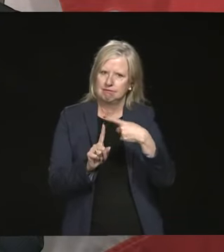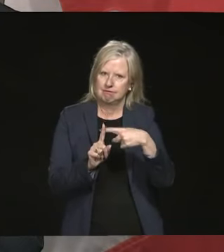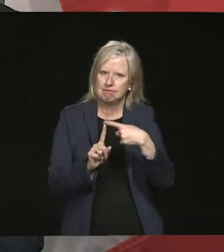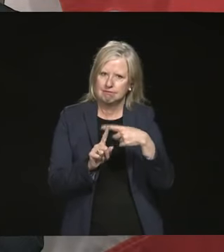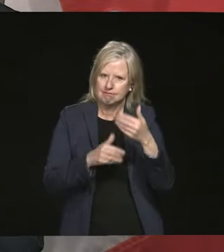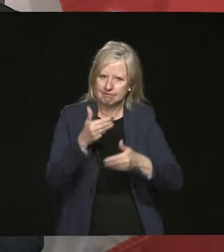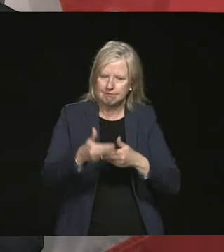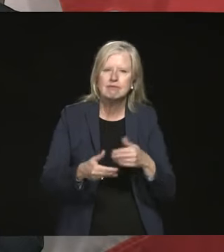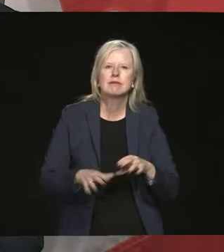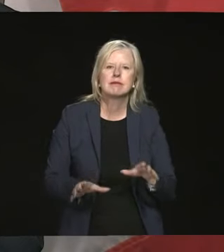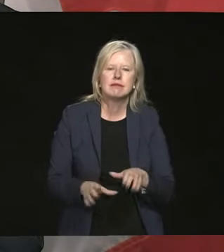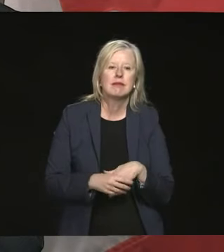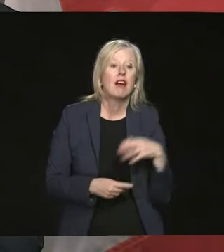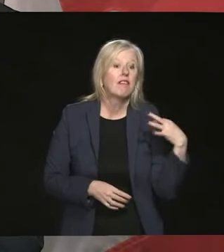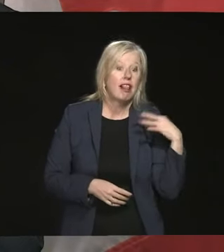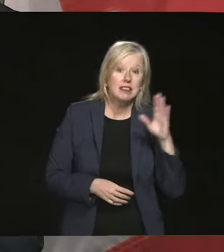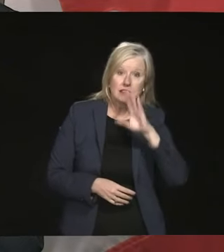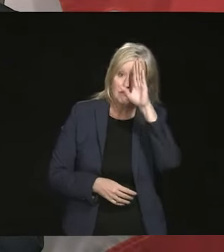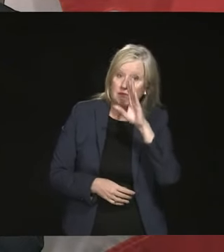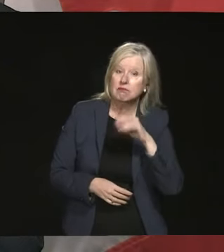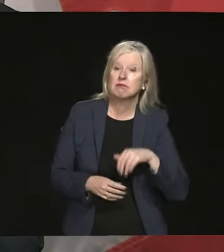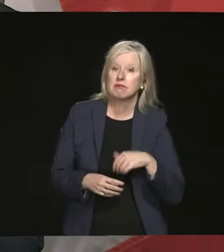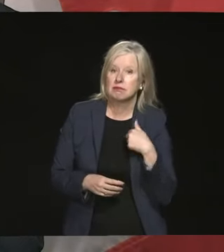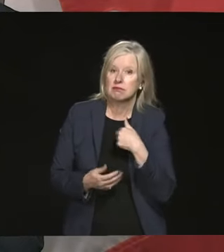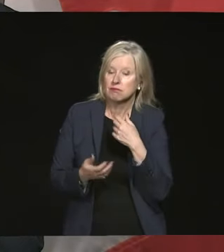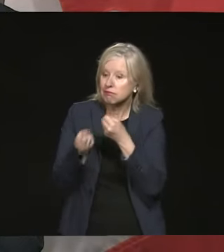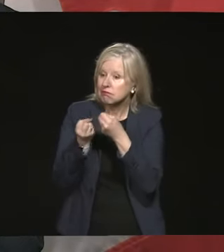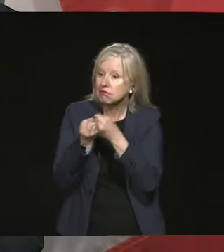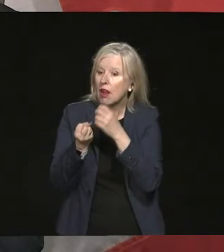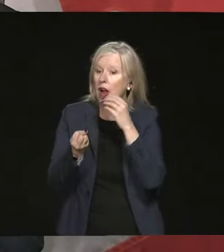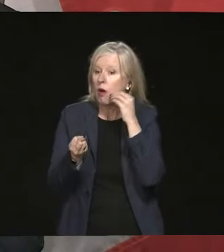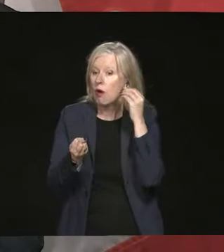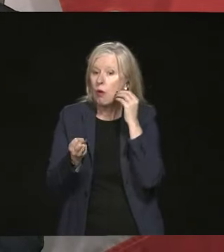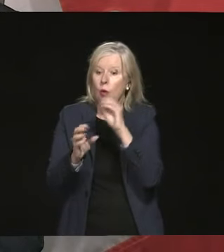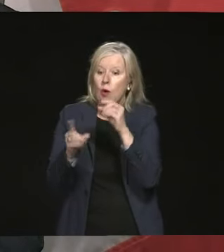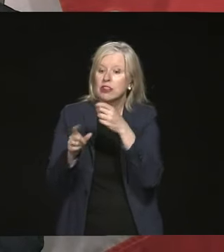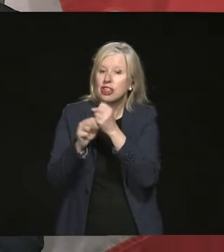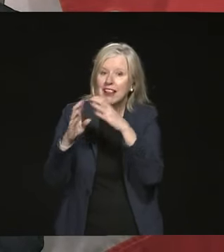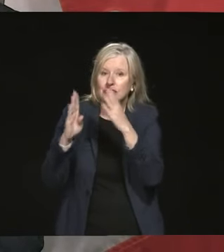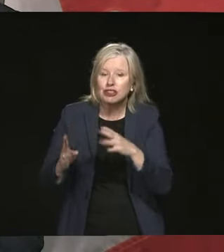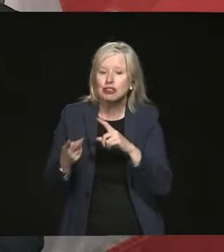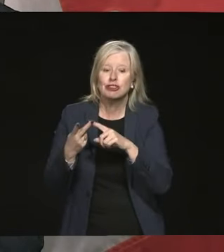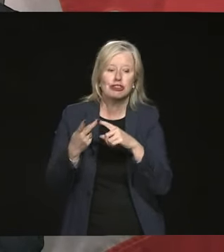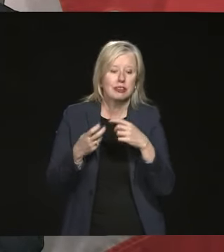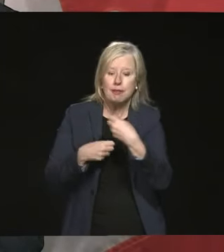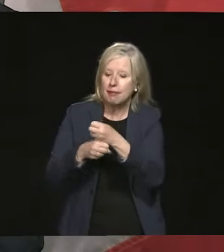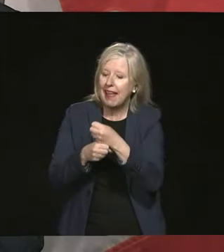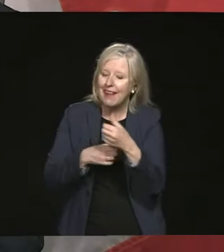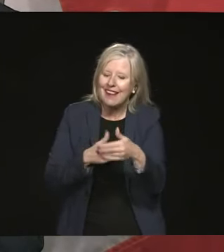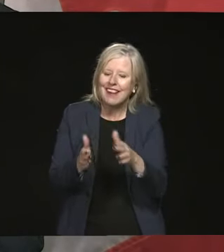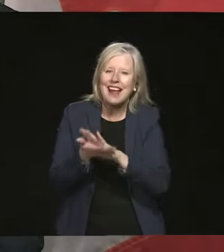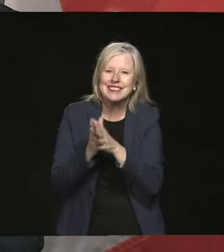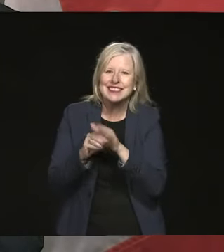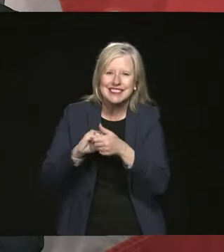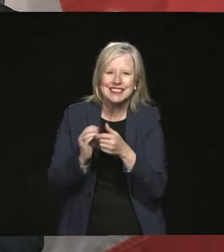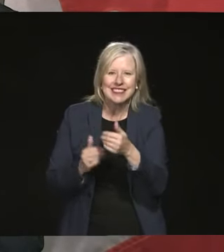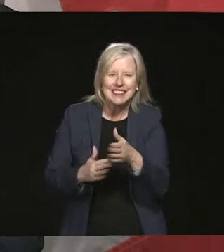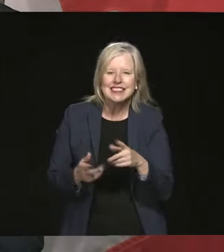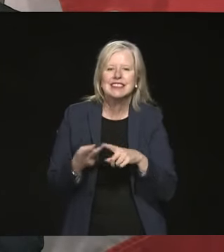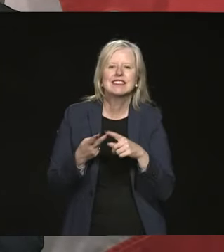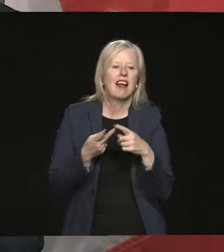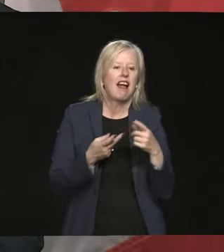to support notamment homeless en préparant shelters, des trousses d'hygiène including by et en making aidant à hygiene servir kits et à livrer and des helping repas to aux serve personnes and dont deliver le besoin. meals to